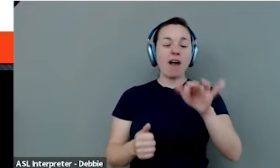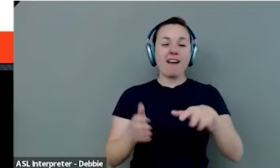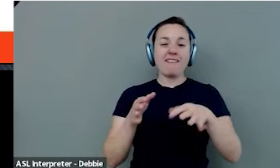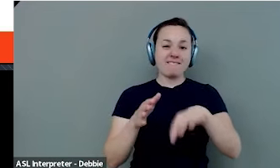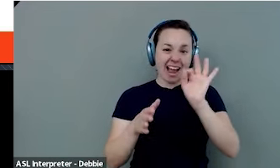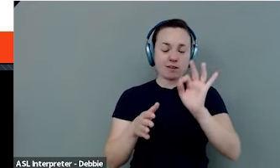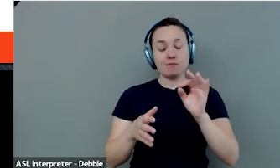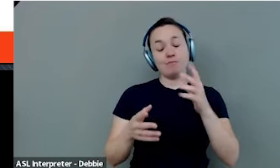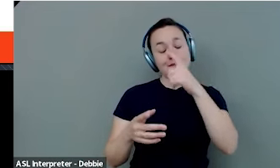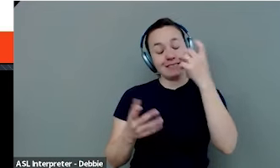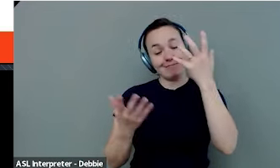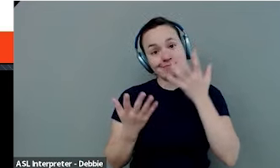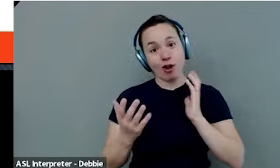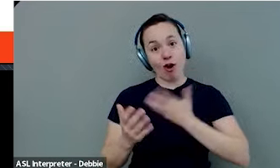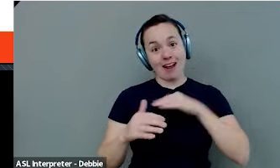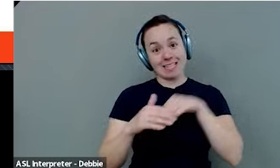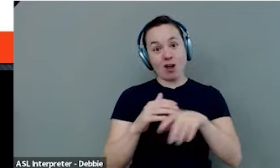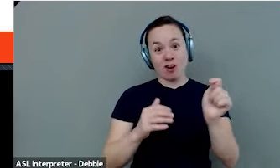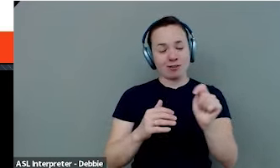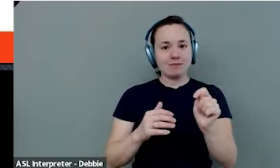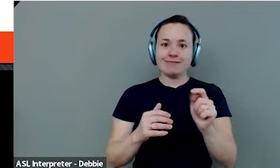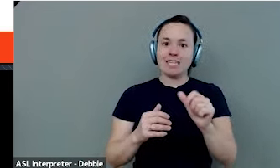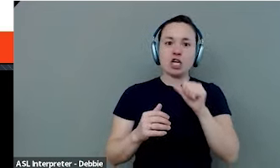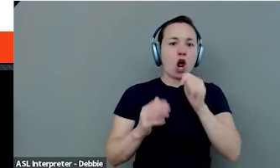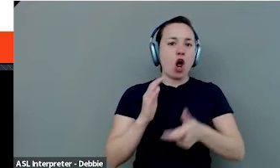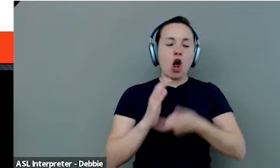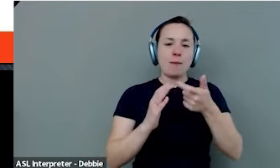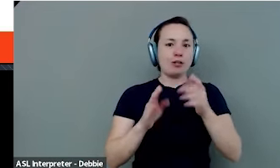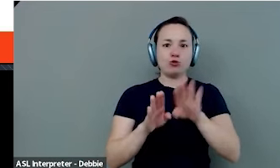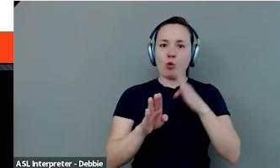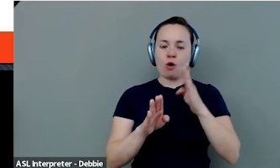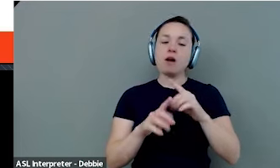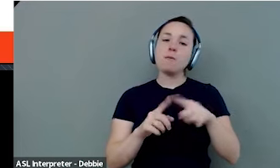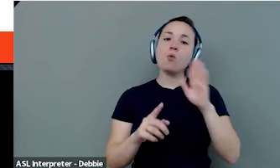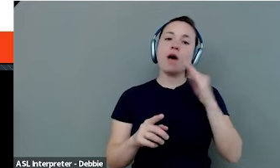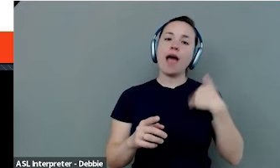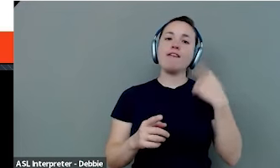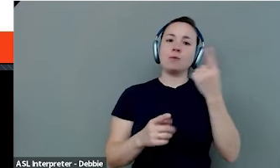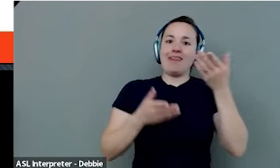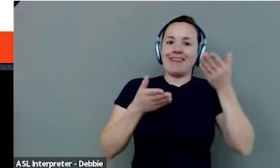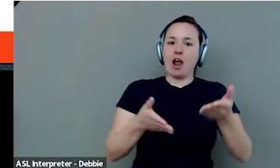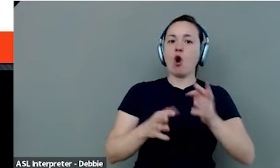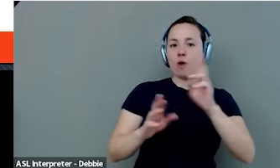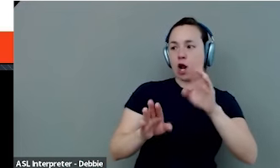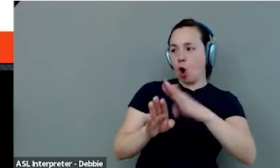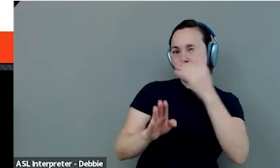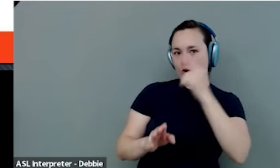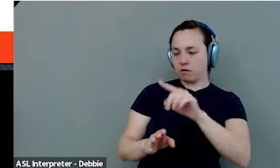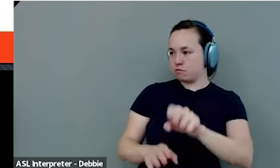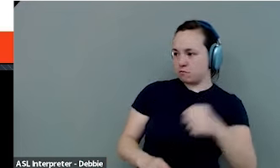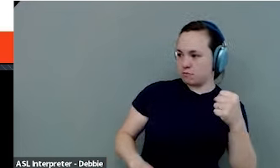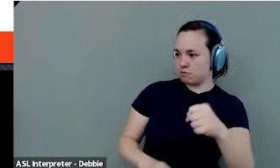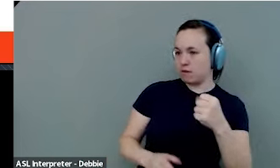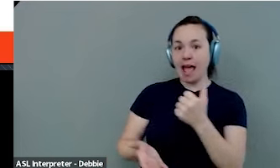our accessible restroom does not have an automatic door, but we will have somebody there to open the door for you and